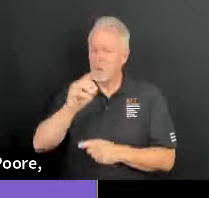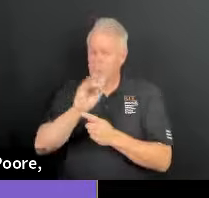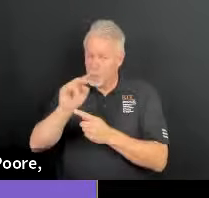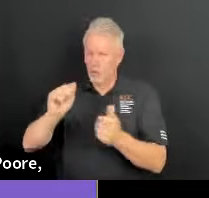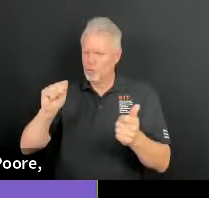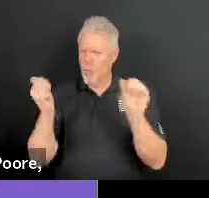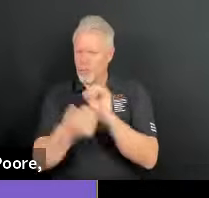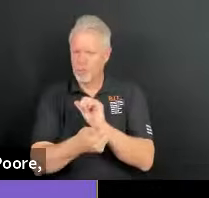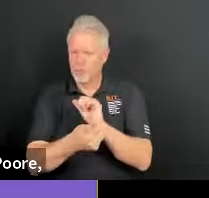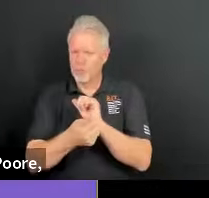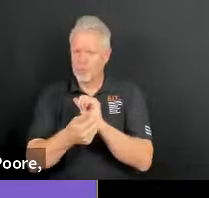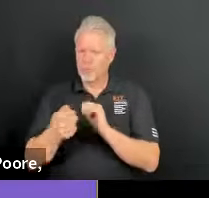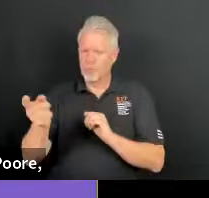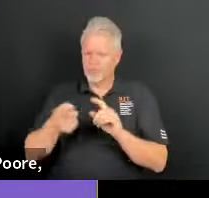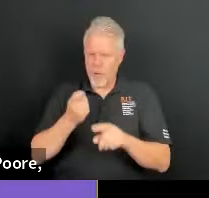in Minnesota.